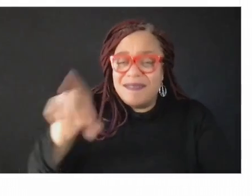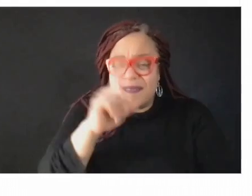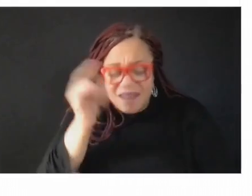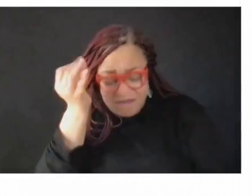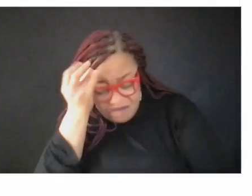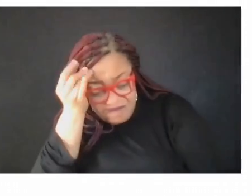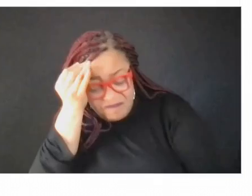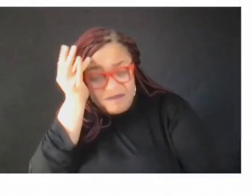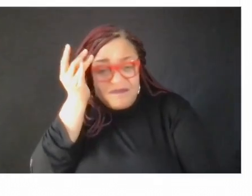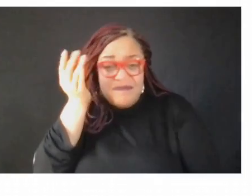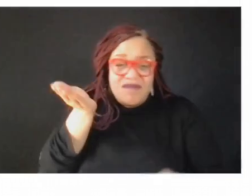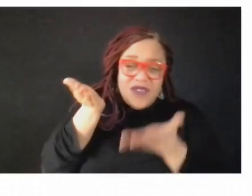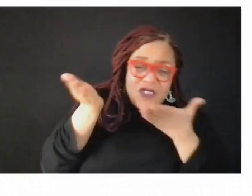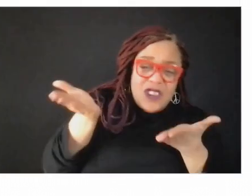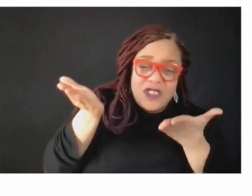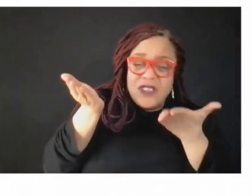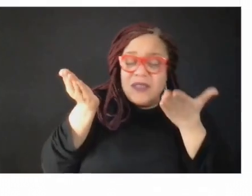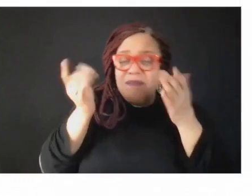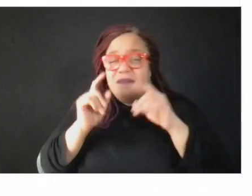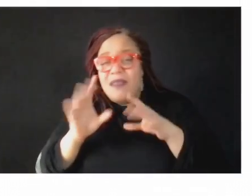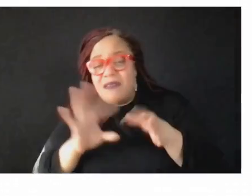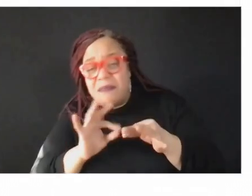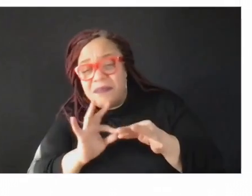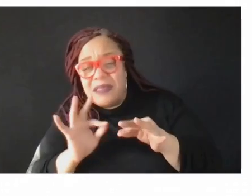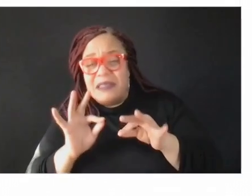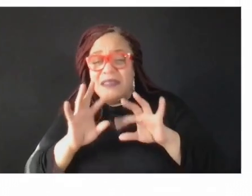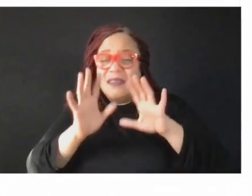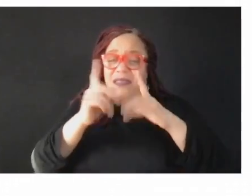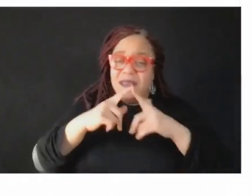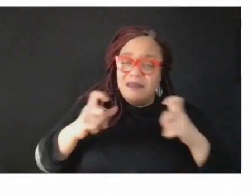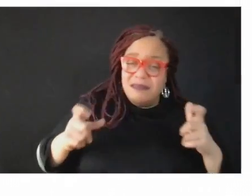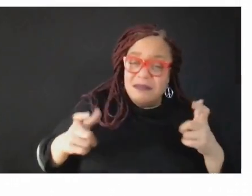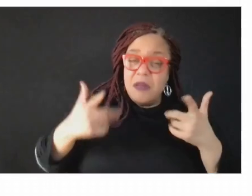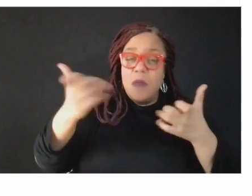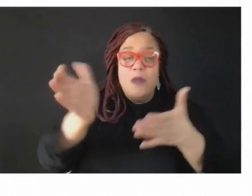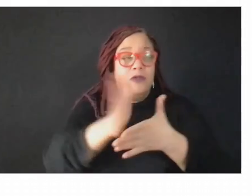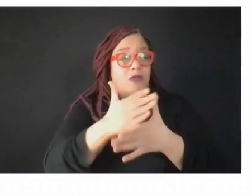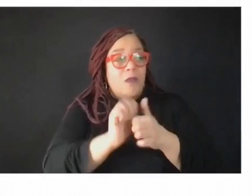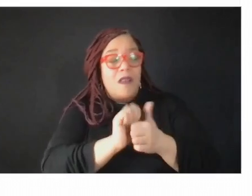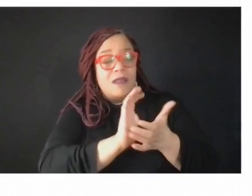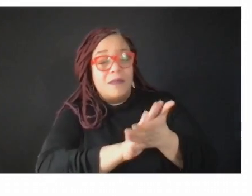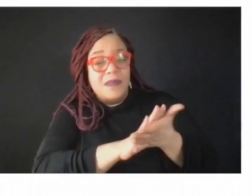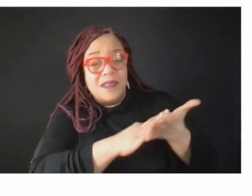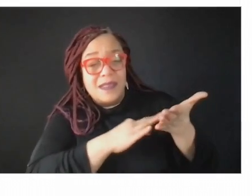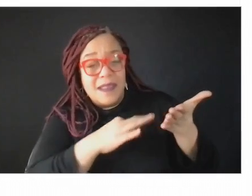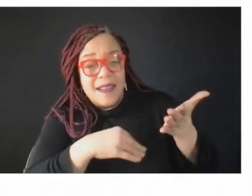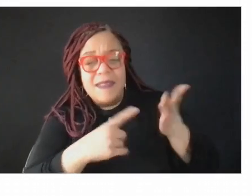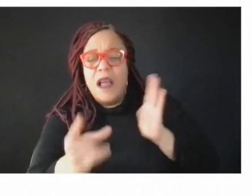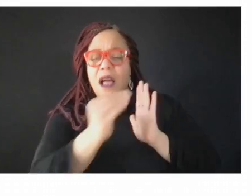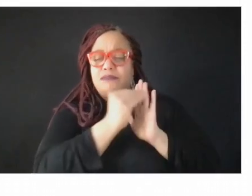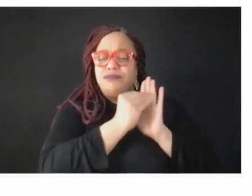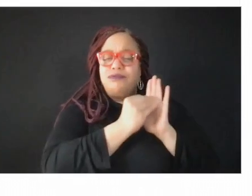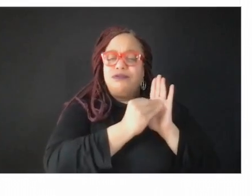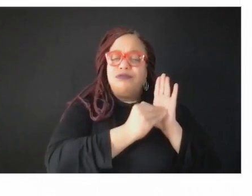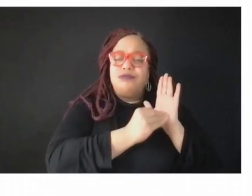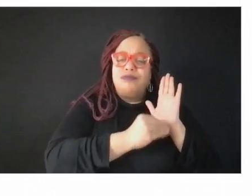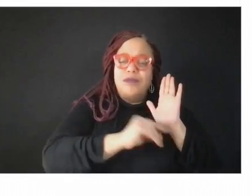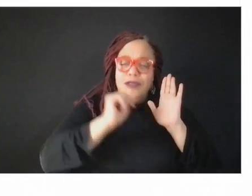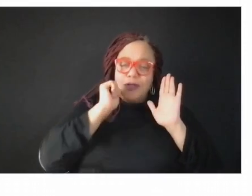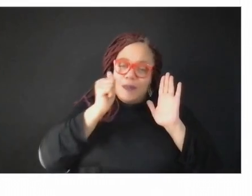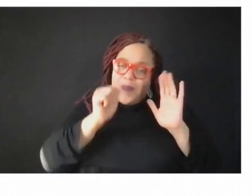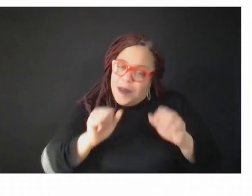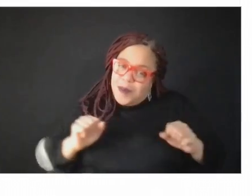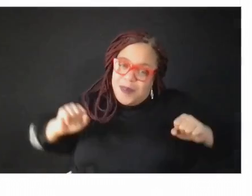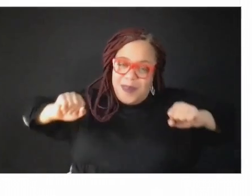Academy staff. Make your notes, put on your thinking caps for tomorrow. And I just want to give a thank you